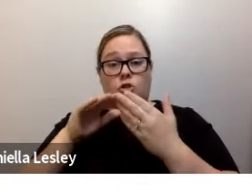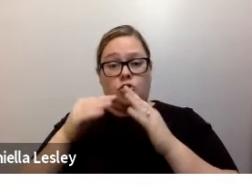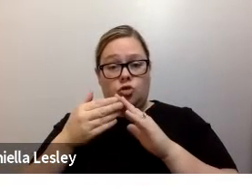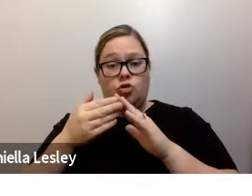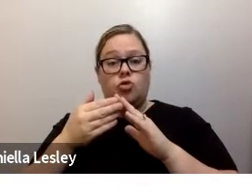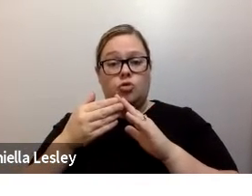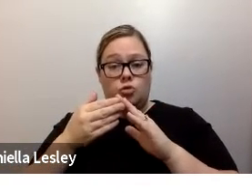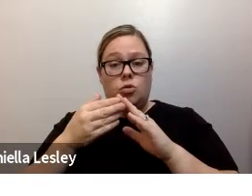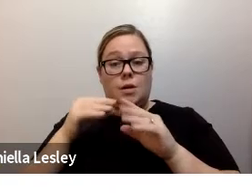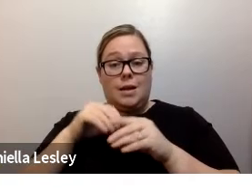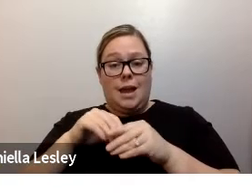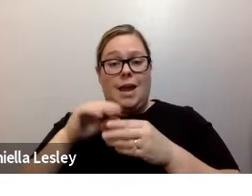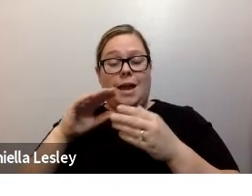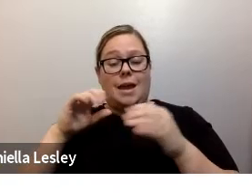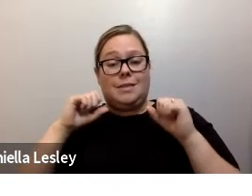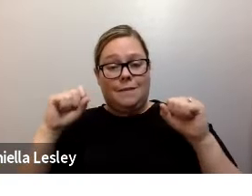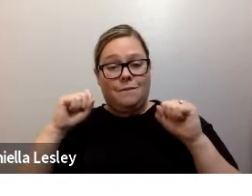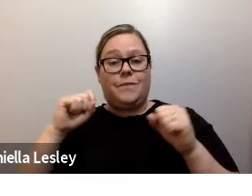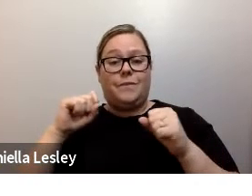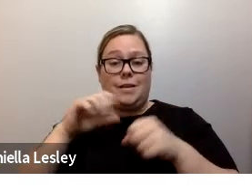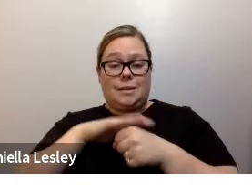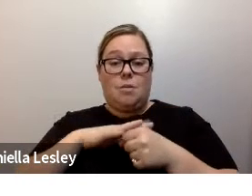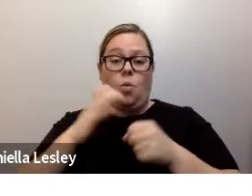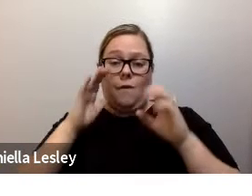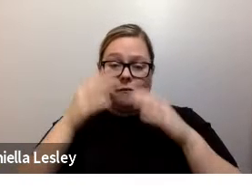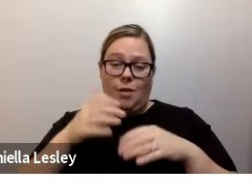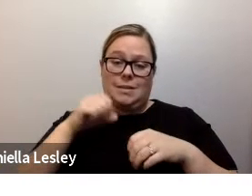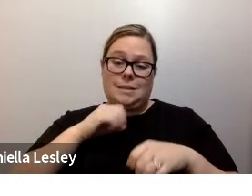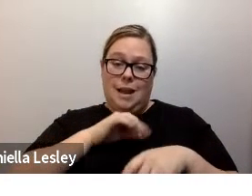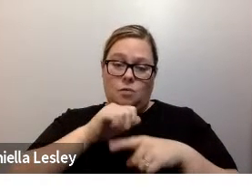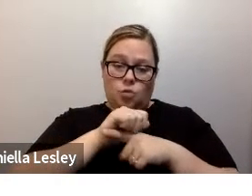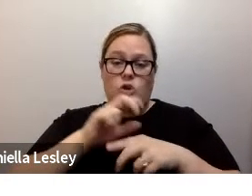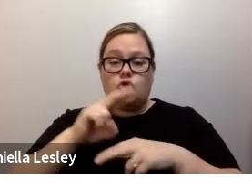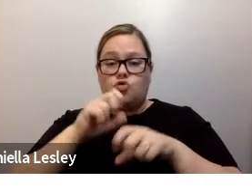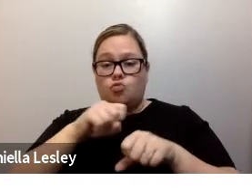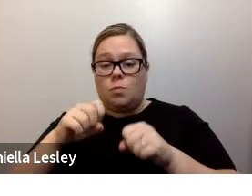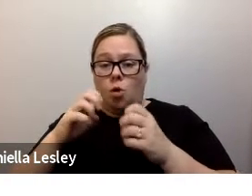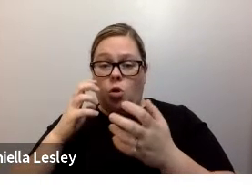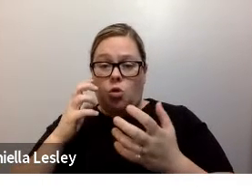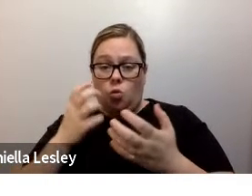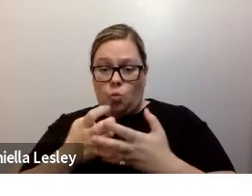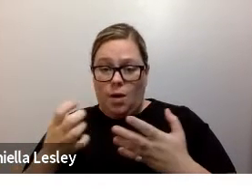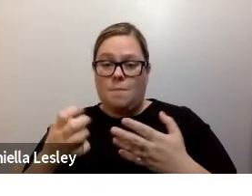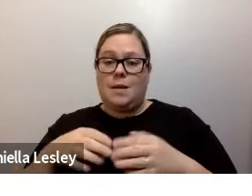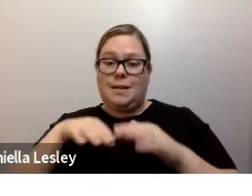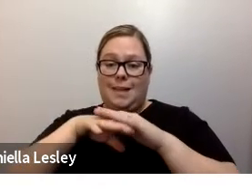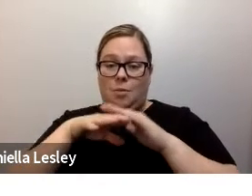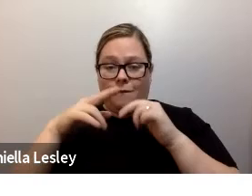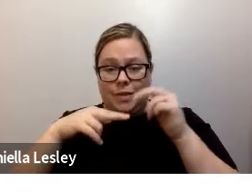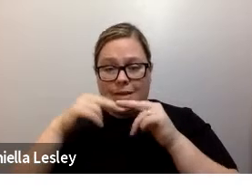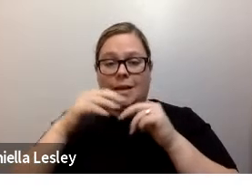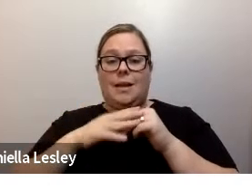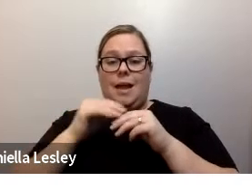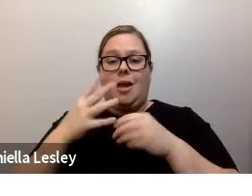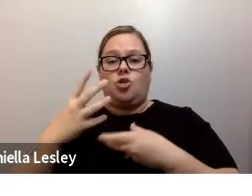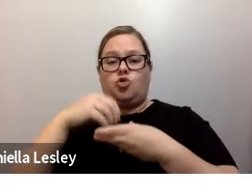fitness space, the focus to be on staff training, usable equipment, accessible facilities, and then inclusive programming. And that almost